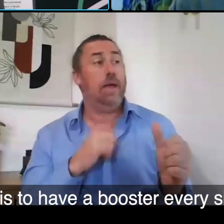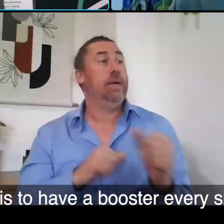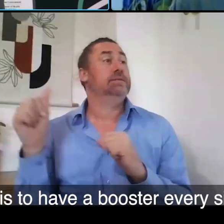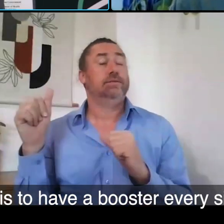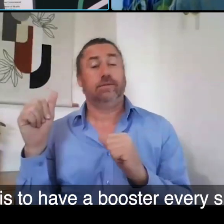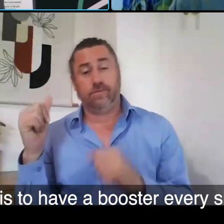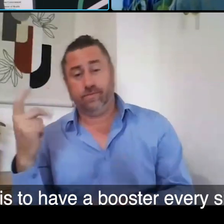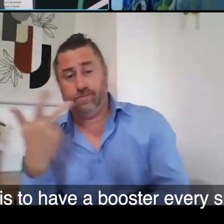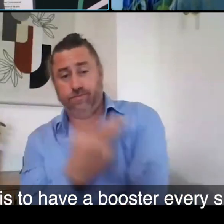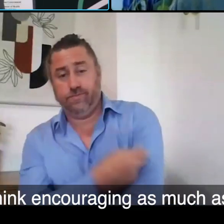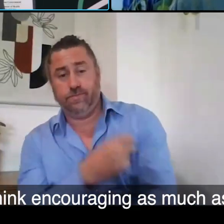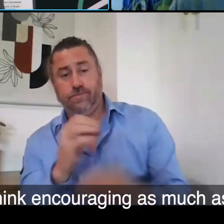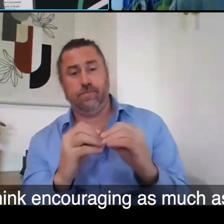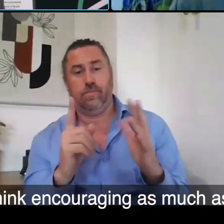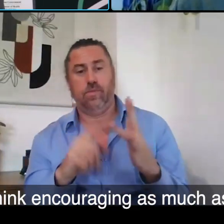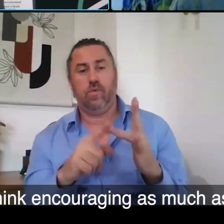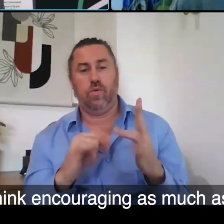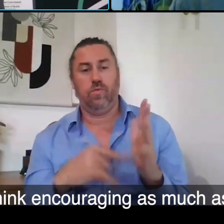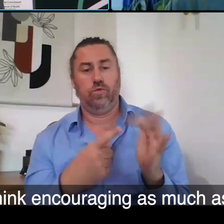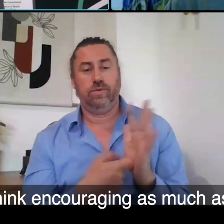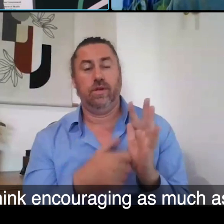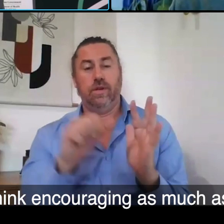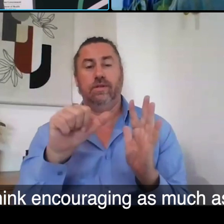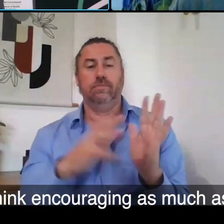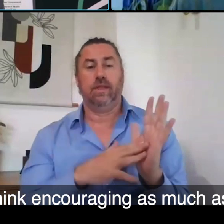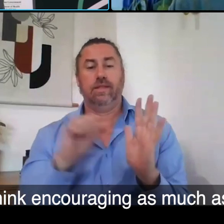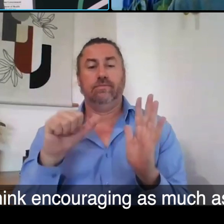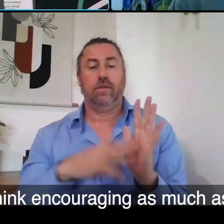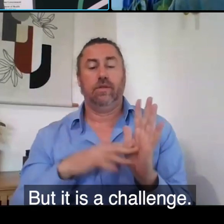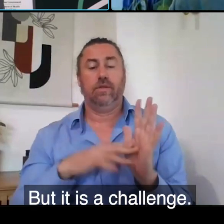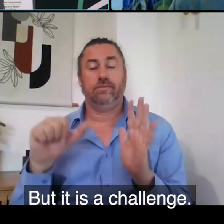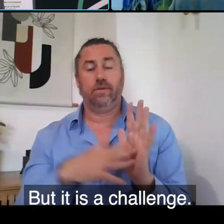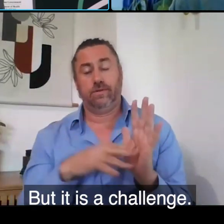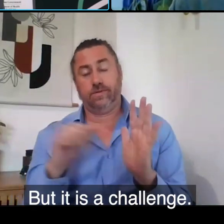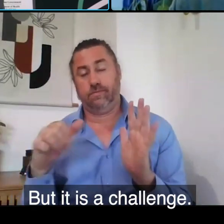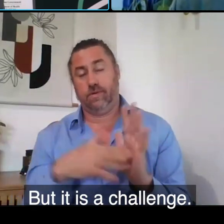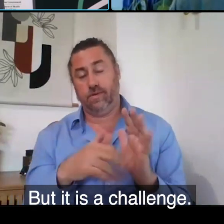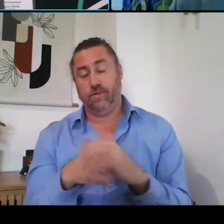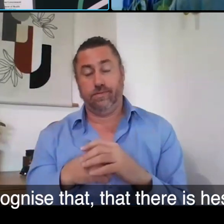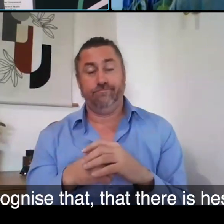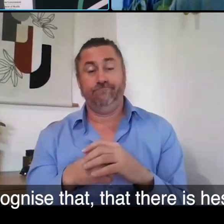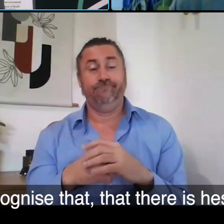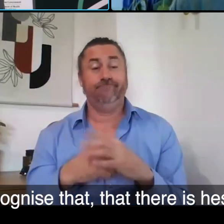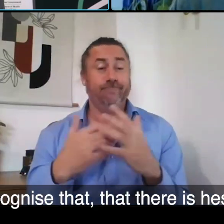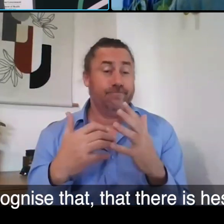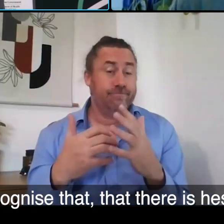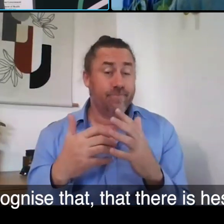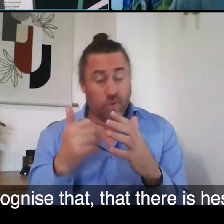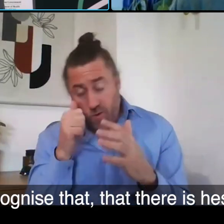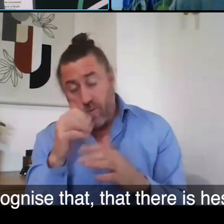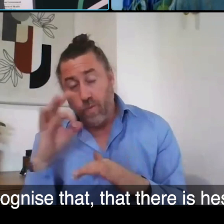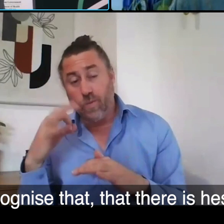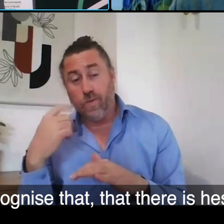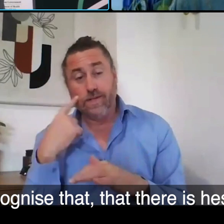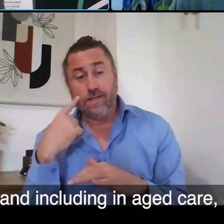have a booster every 6 months. And so I think encouraging as much as you can, but it is a challenge to recognise that